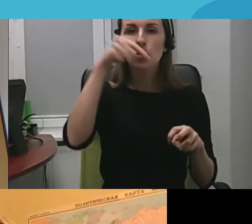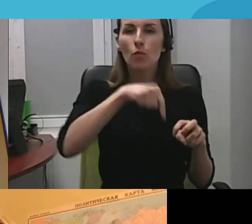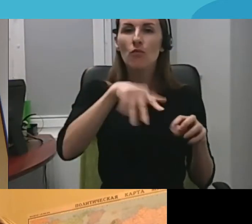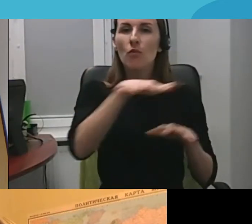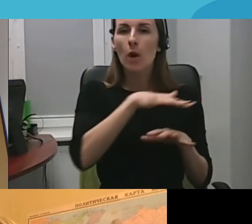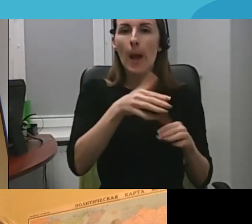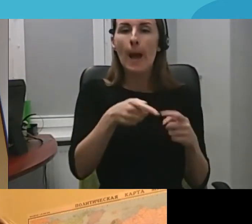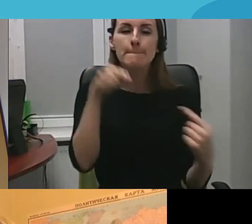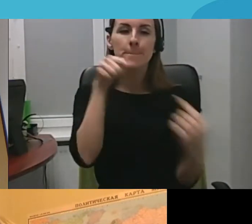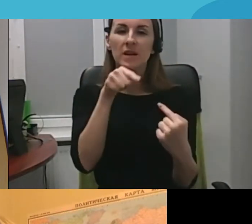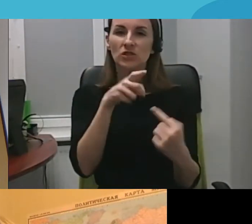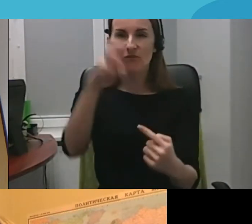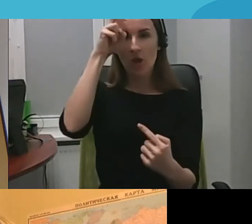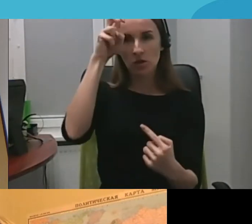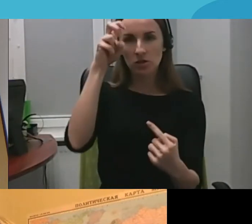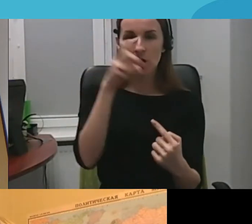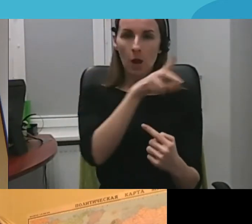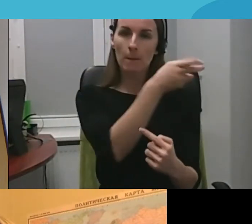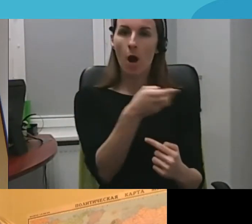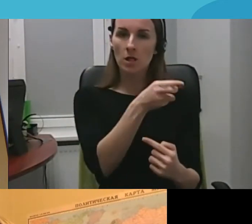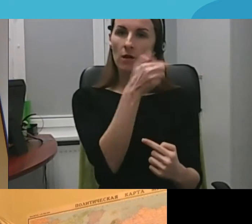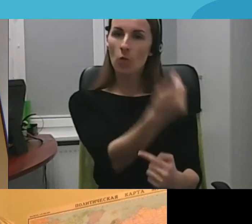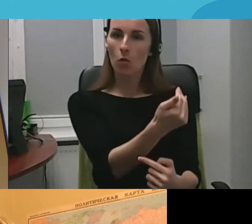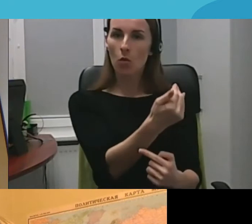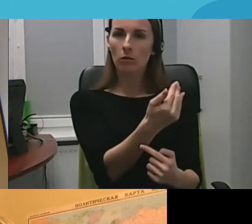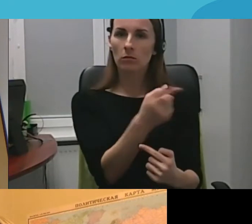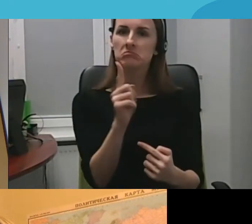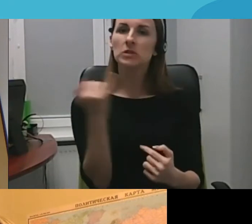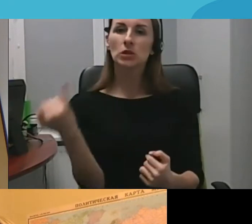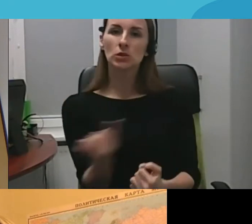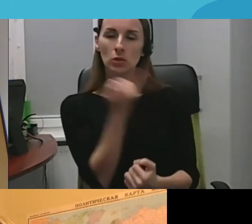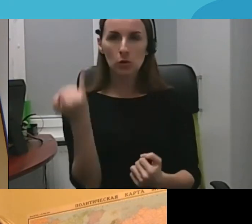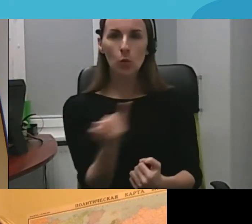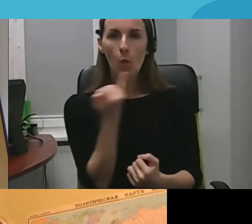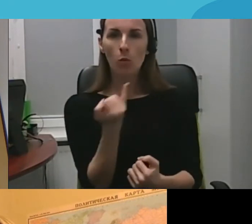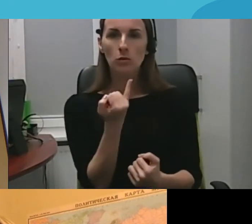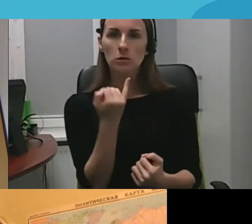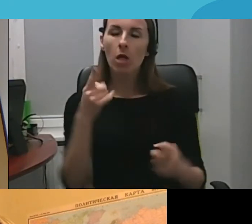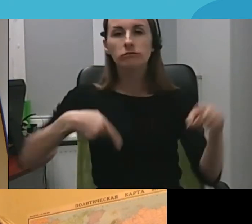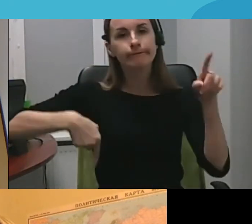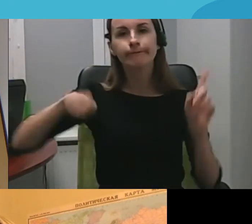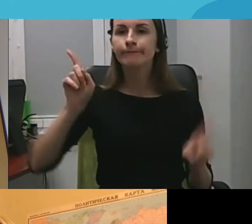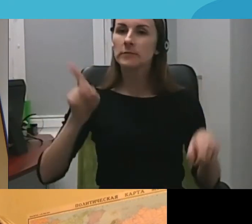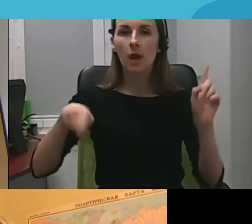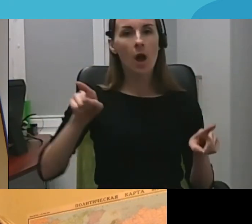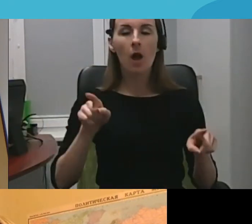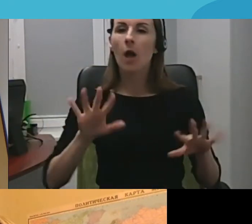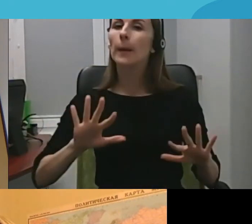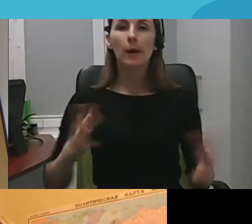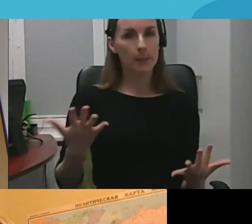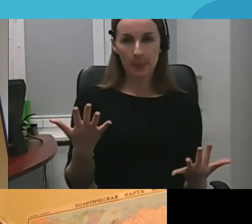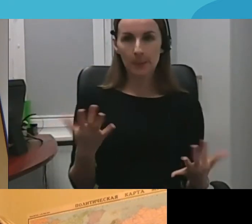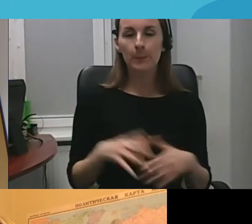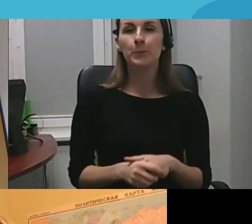interesting, again, a pretty rare instrument. it's gonna be a very, very long endeavor,